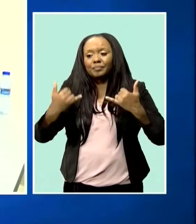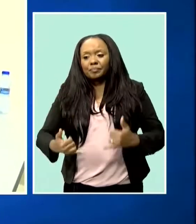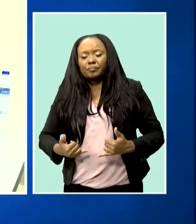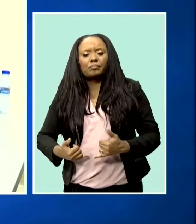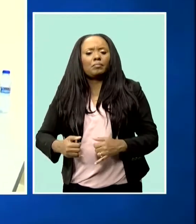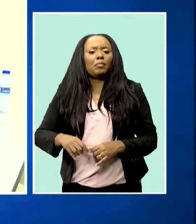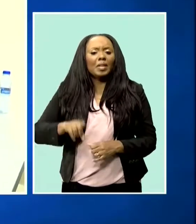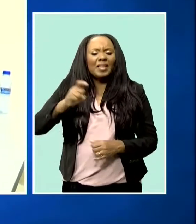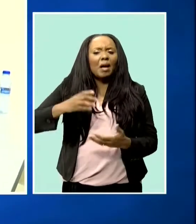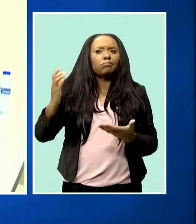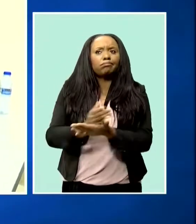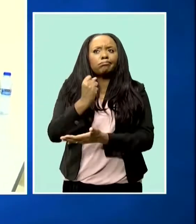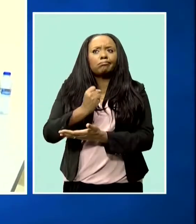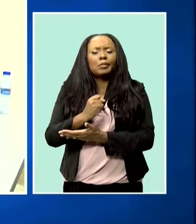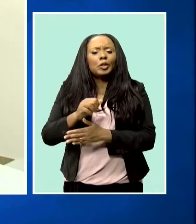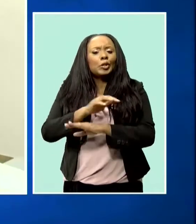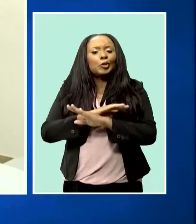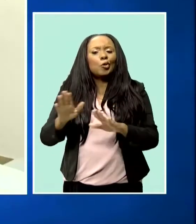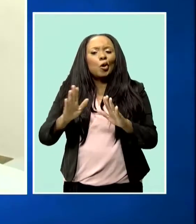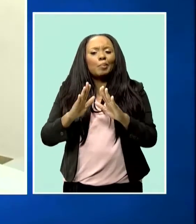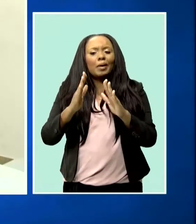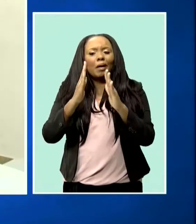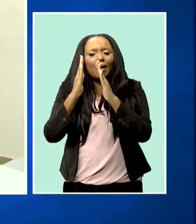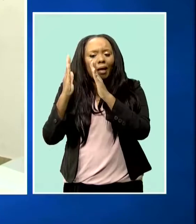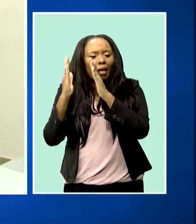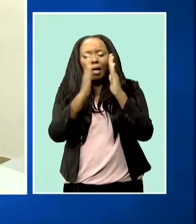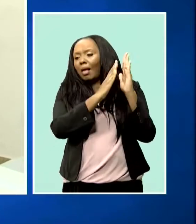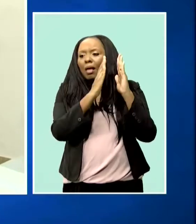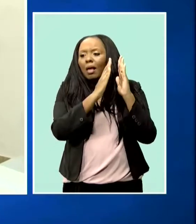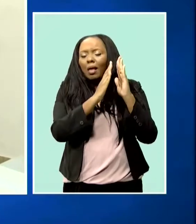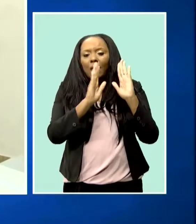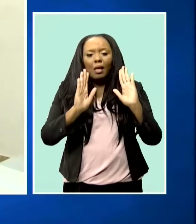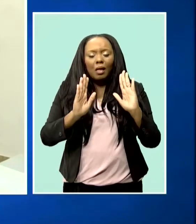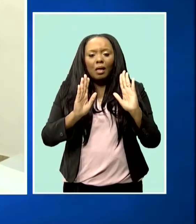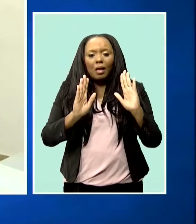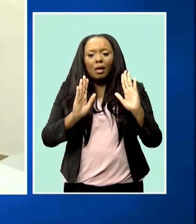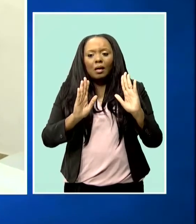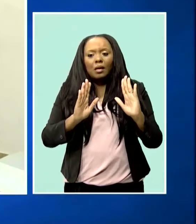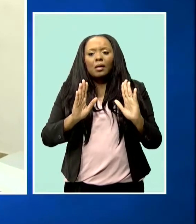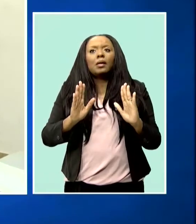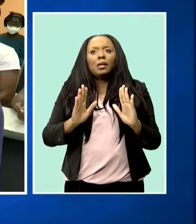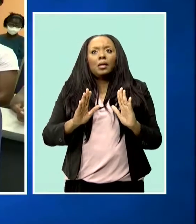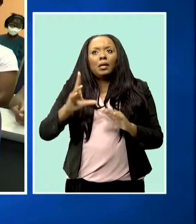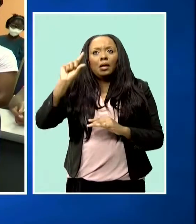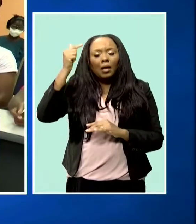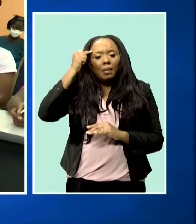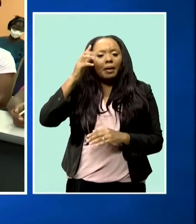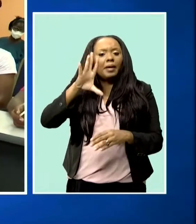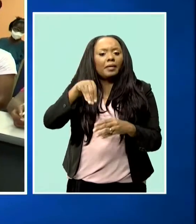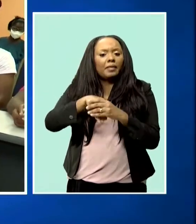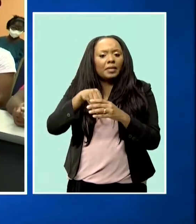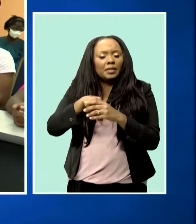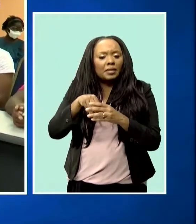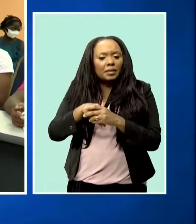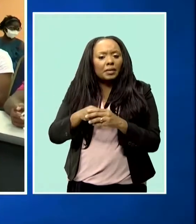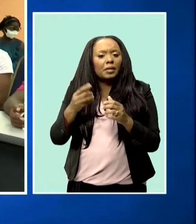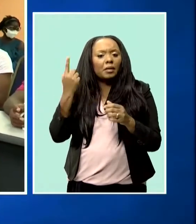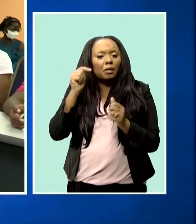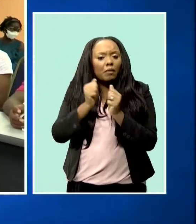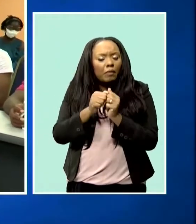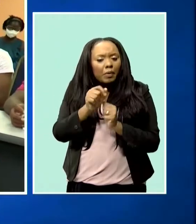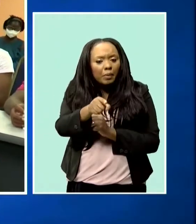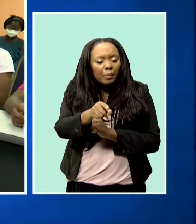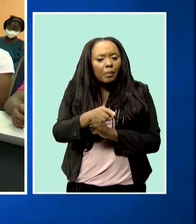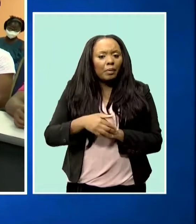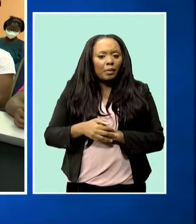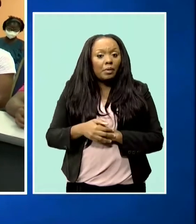to become distracted by external forces. He told the athletes it is an investment by government in the youth of Barbados. This